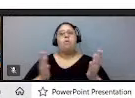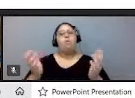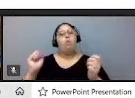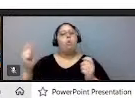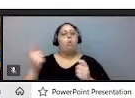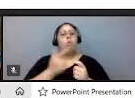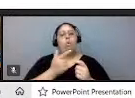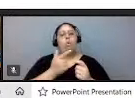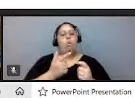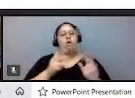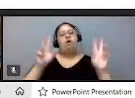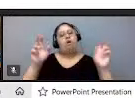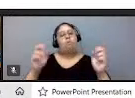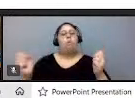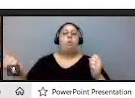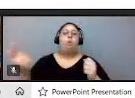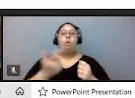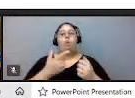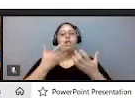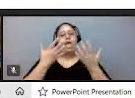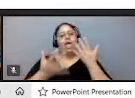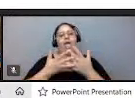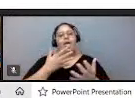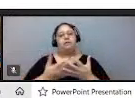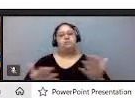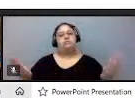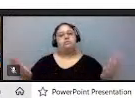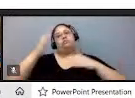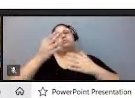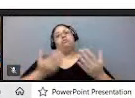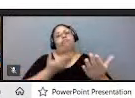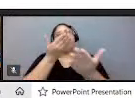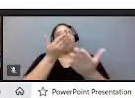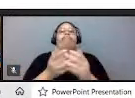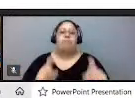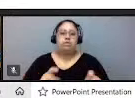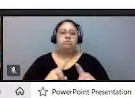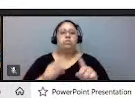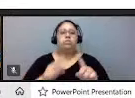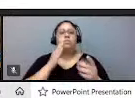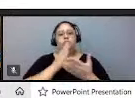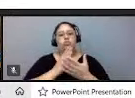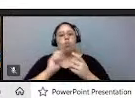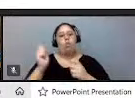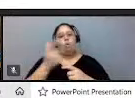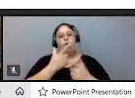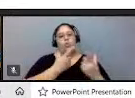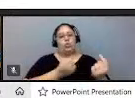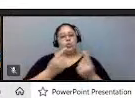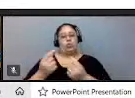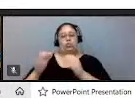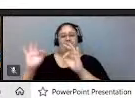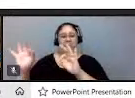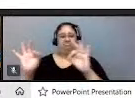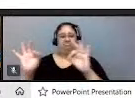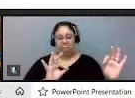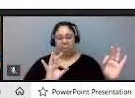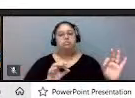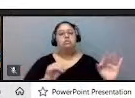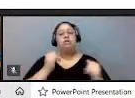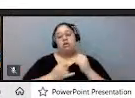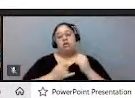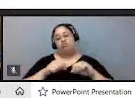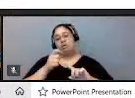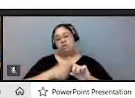deck and I think that is you know going back to the basics and ensuring that we do what needs to be done and then lastly chairperson I think as I get